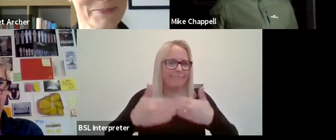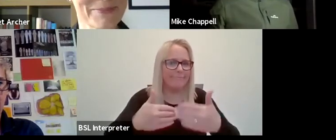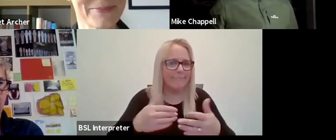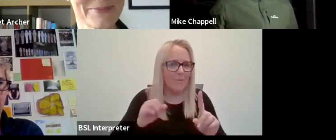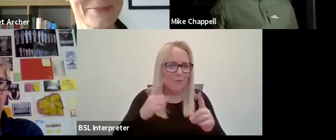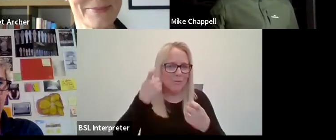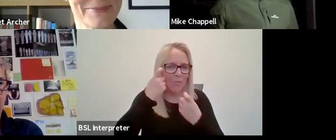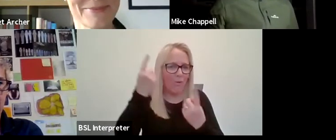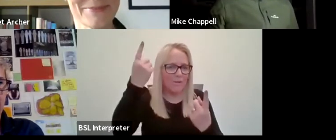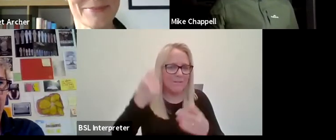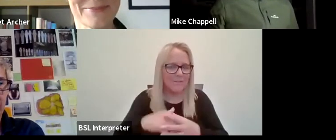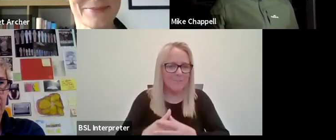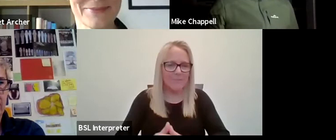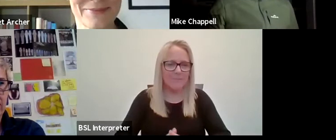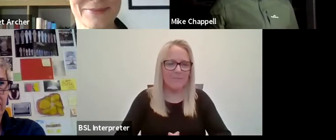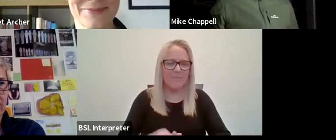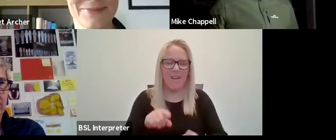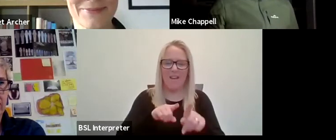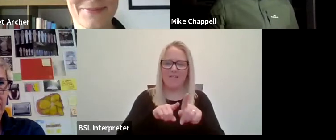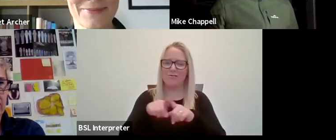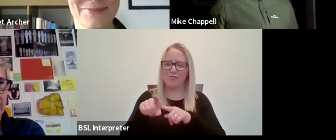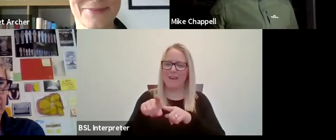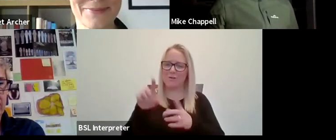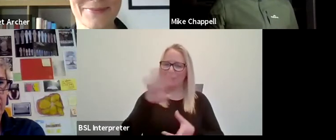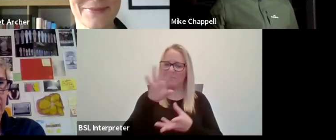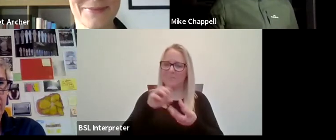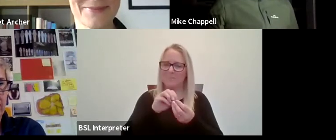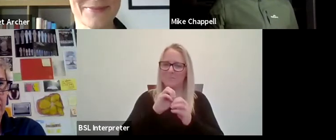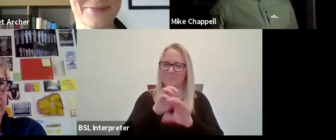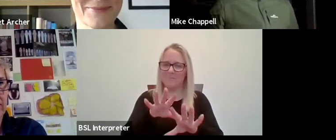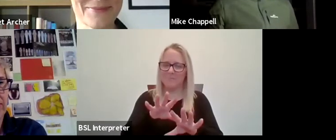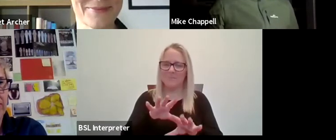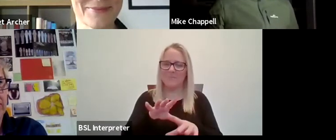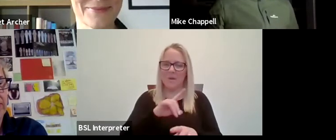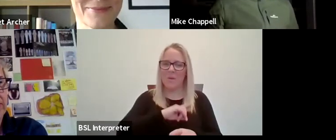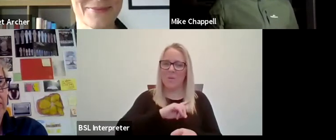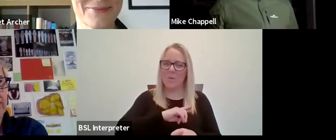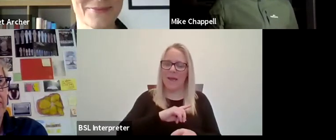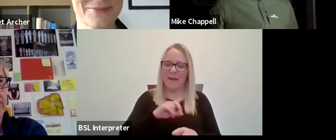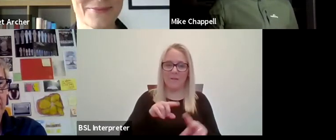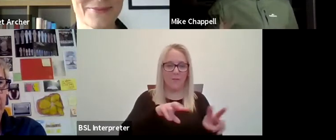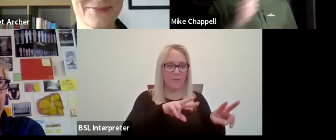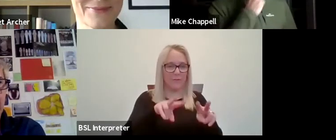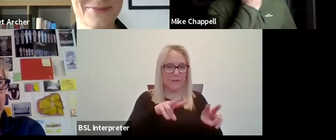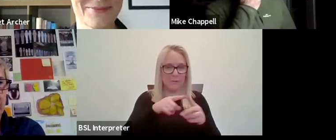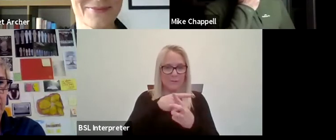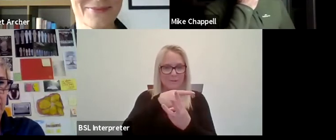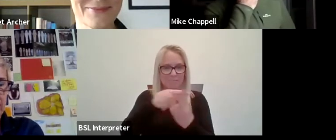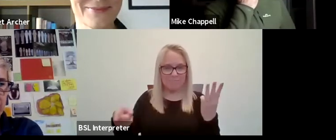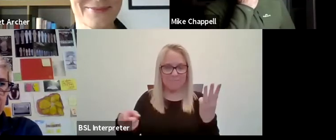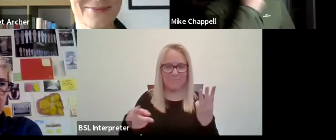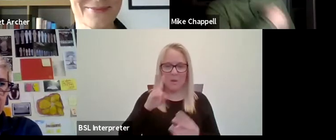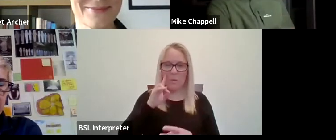that? Yeah, well, I'll try to do a segue as well, because I think what you've been watching is artists, creatives, designers